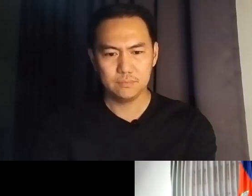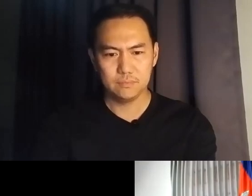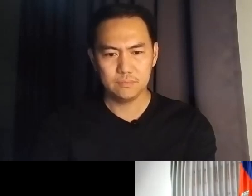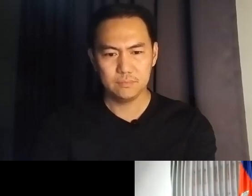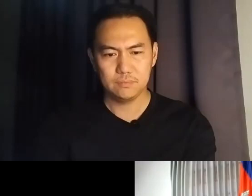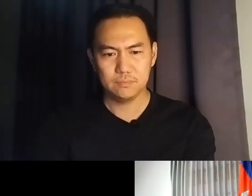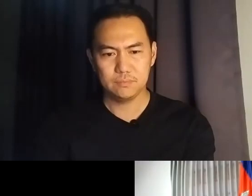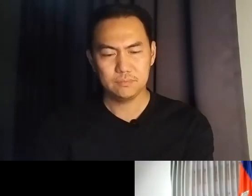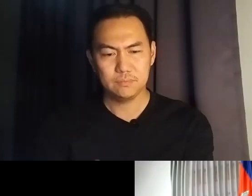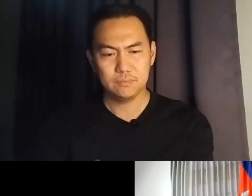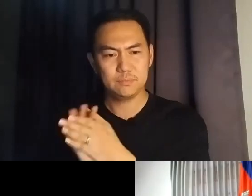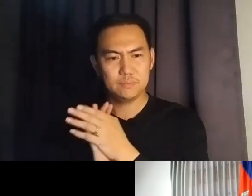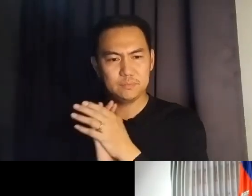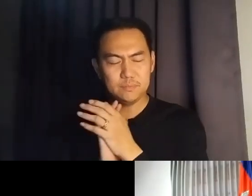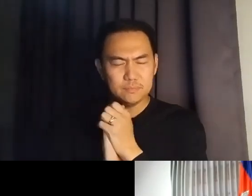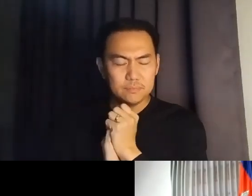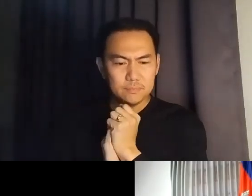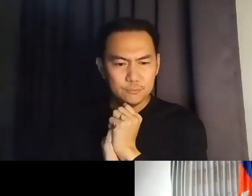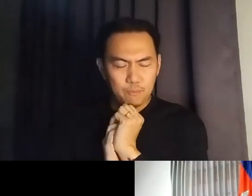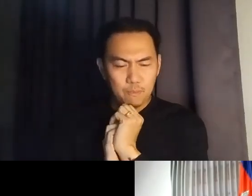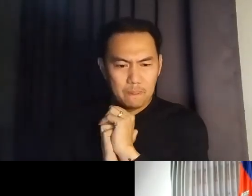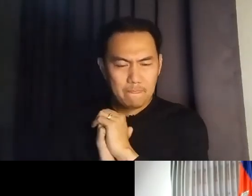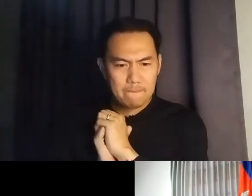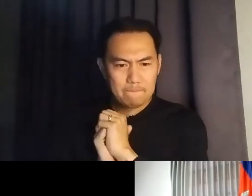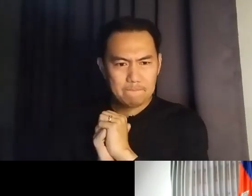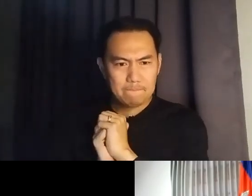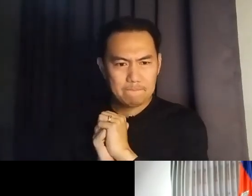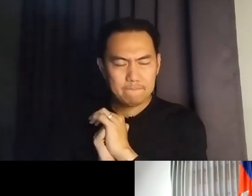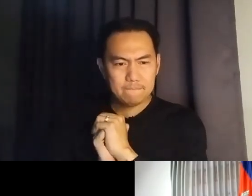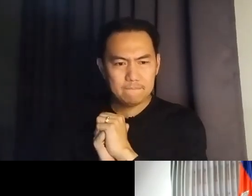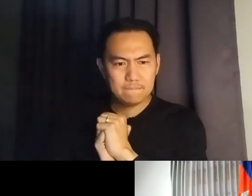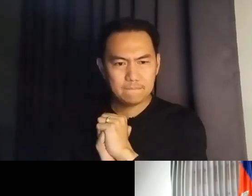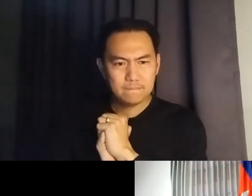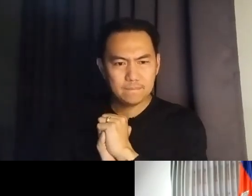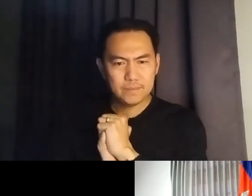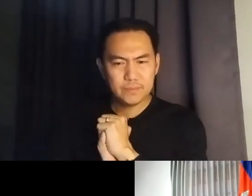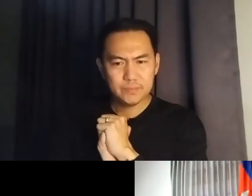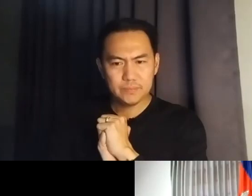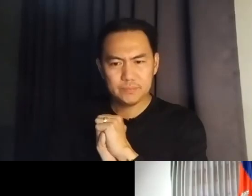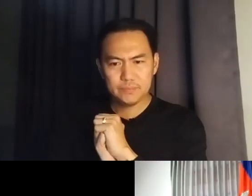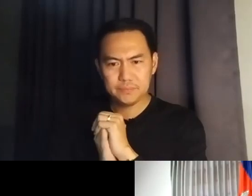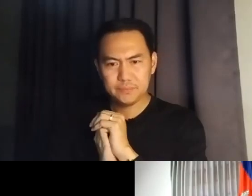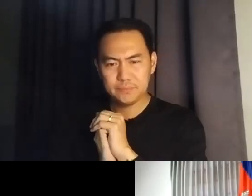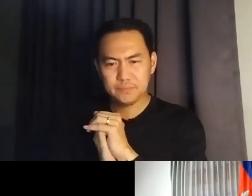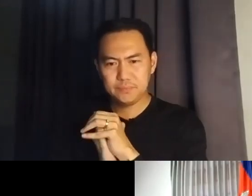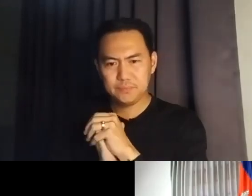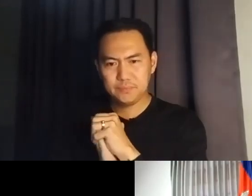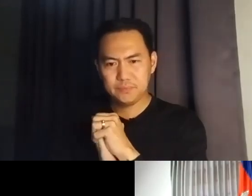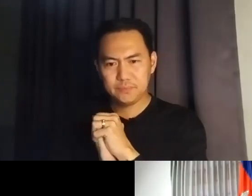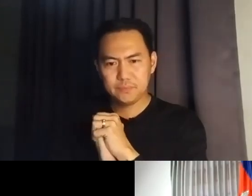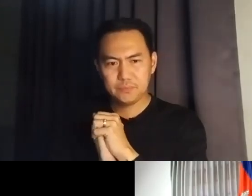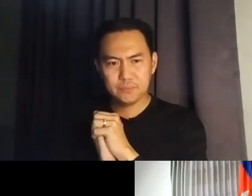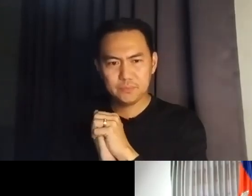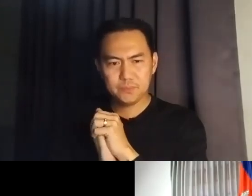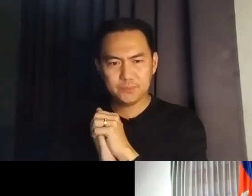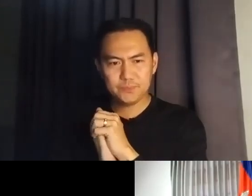they just back, back to the job, and they will face